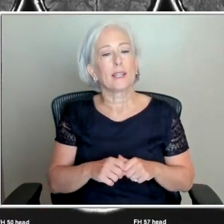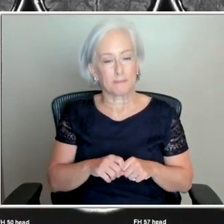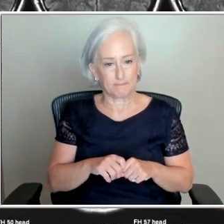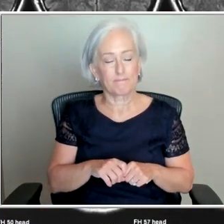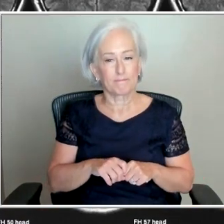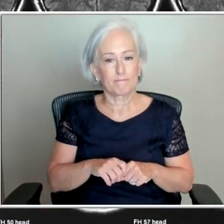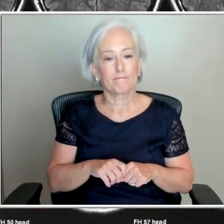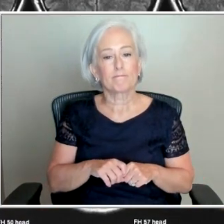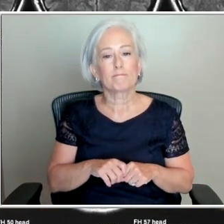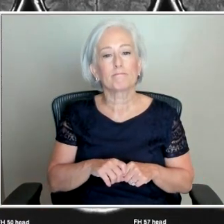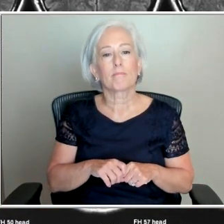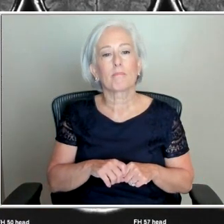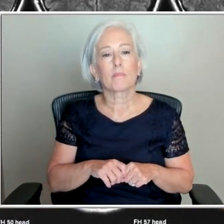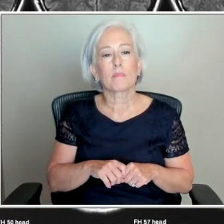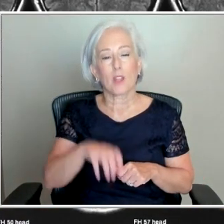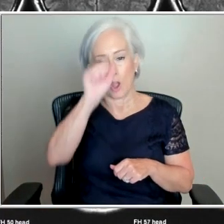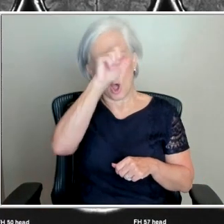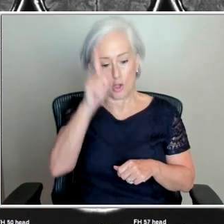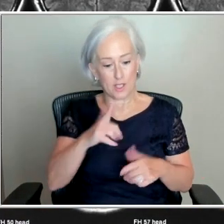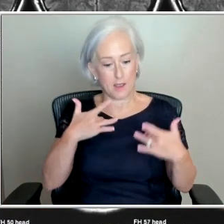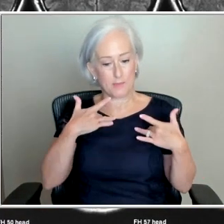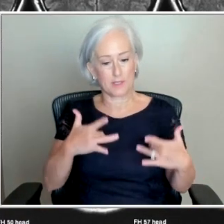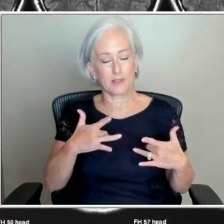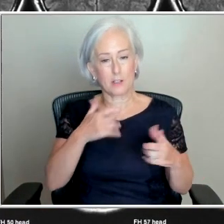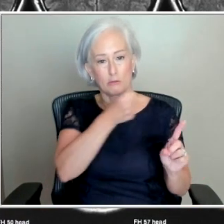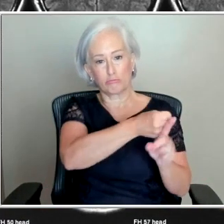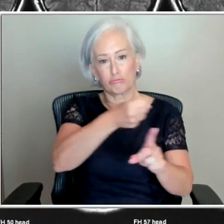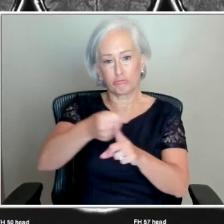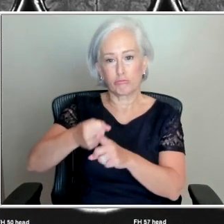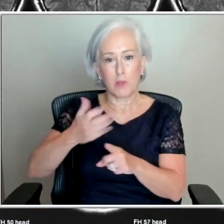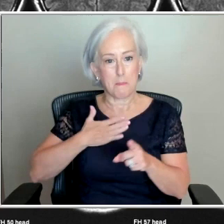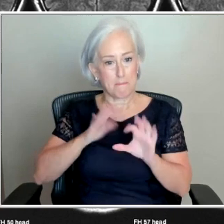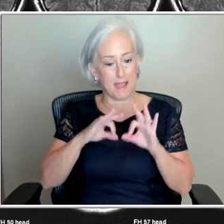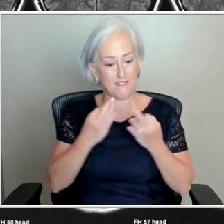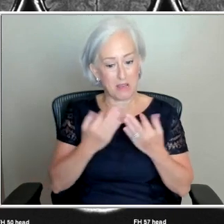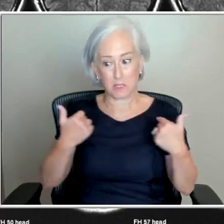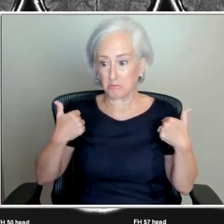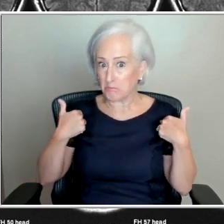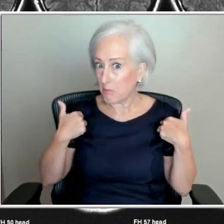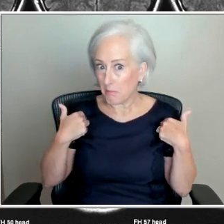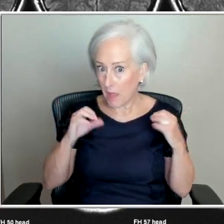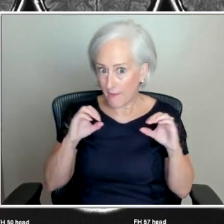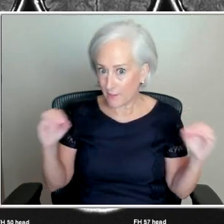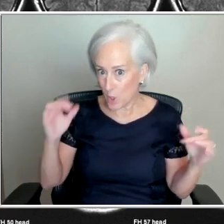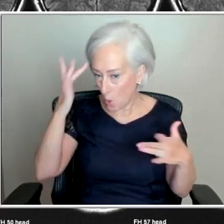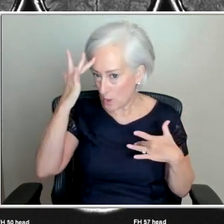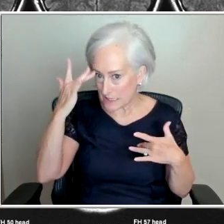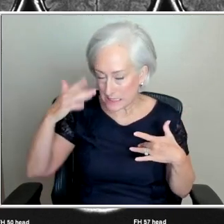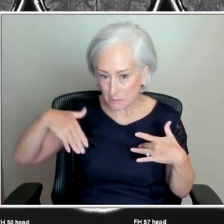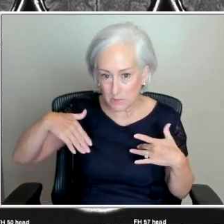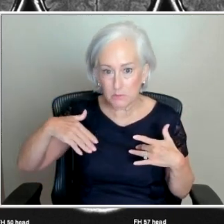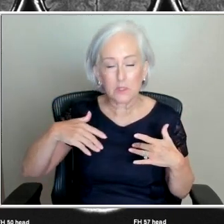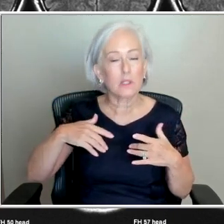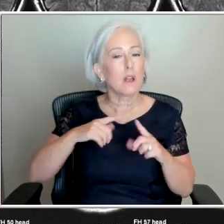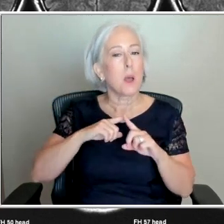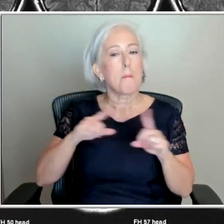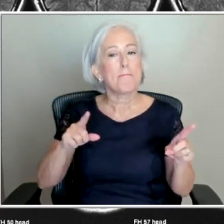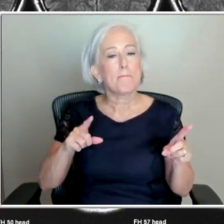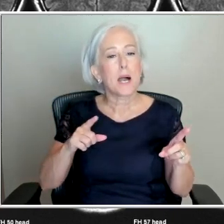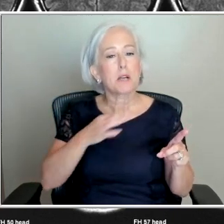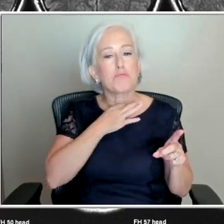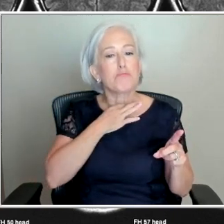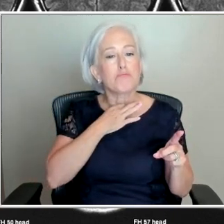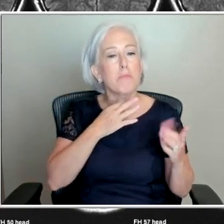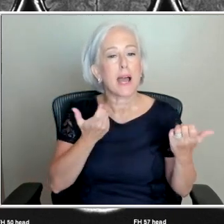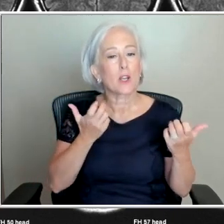says, Alzheimer's runs in my family. He doesn't have any symptoms, but he certainly doesn't want to wait until he shows symptoms to get evaluated.